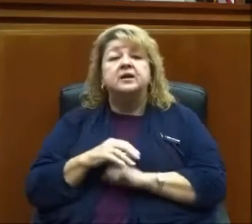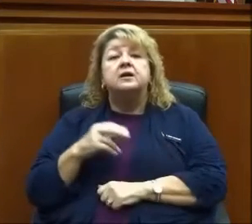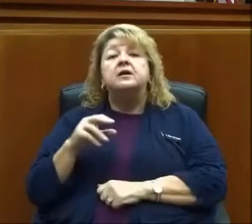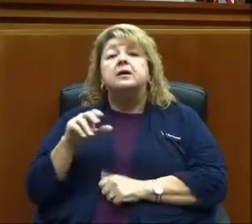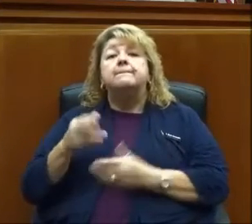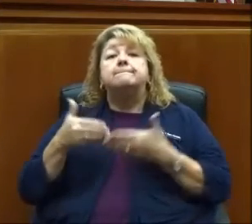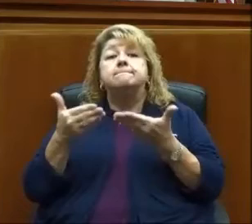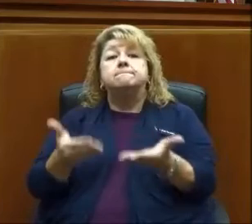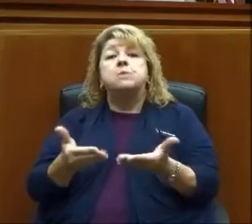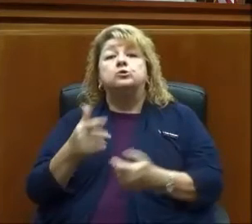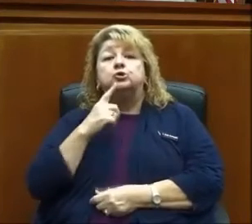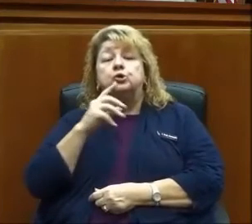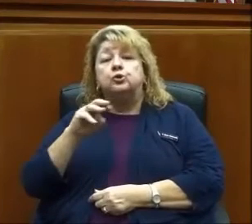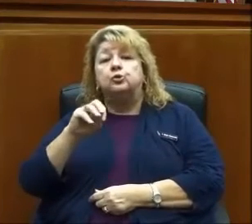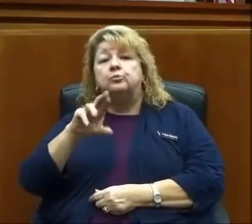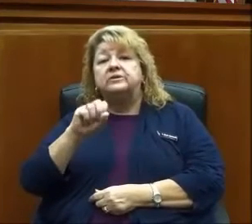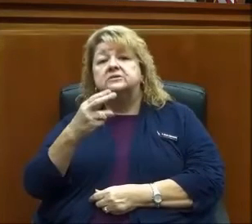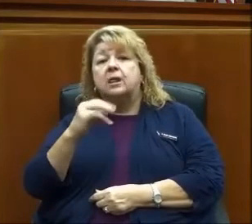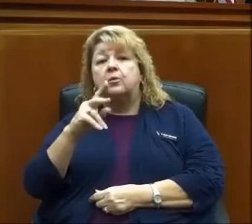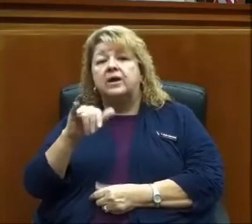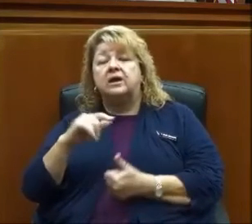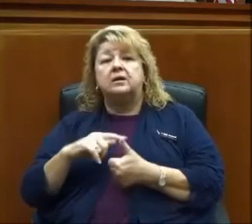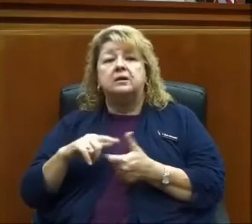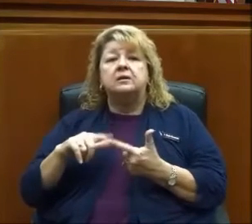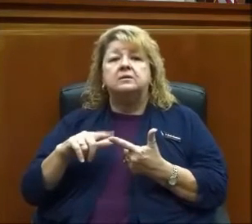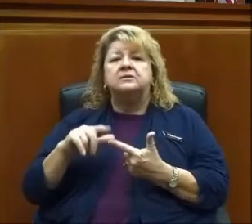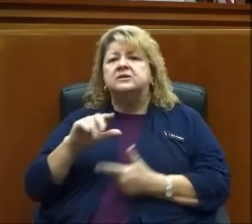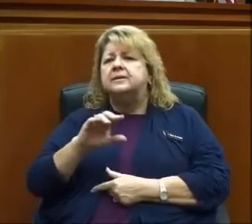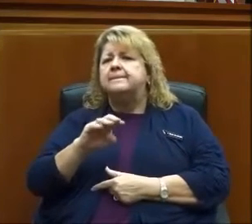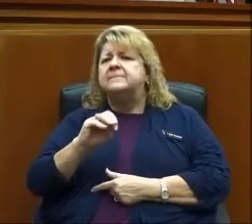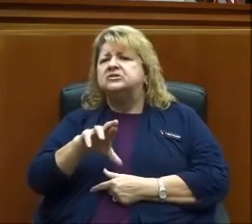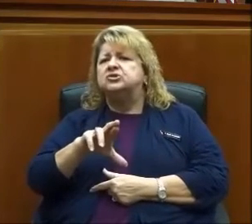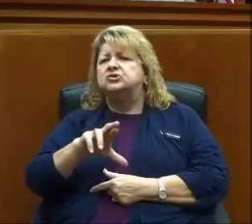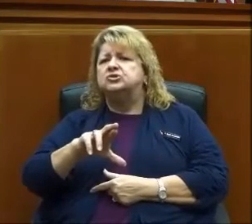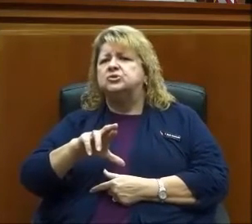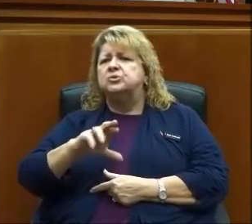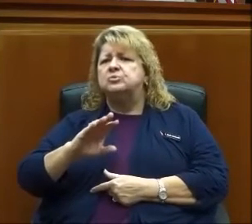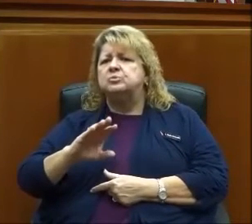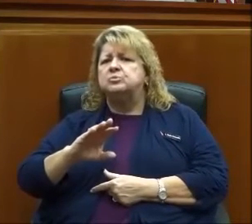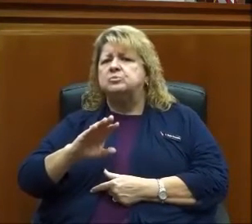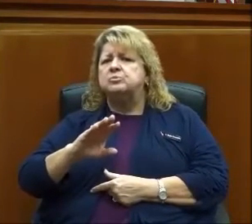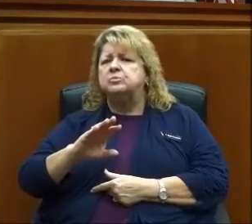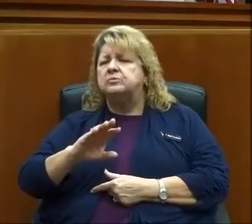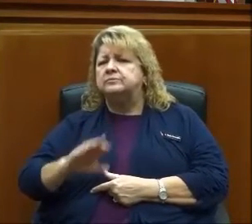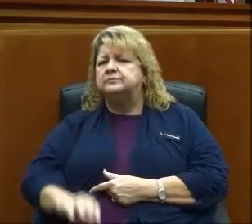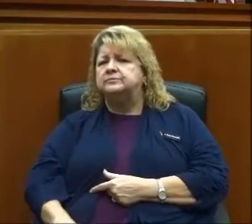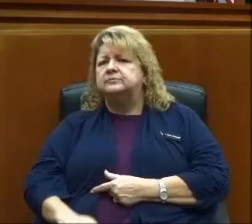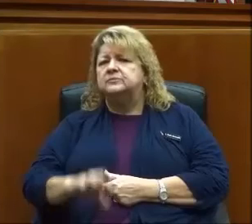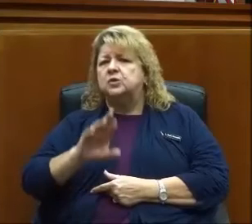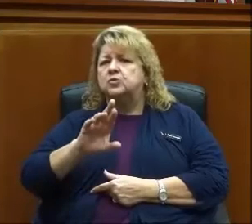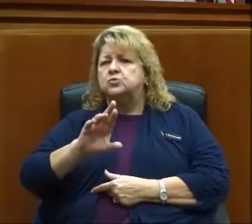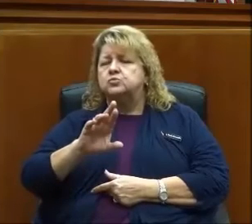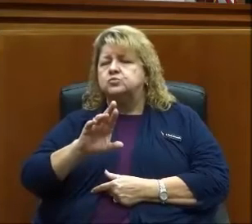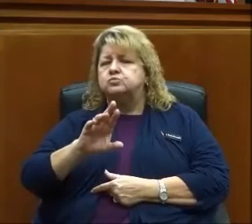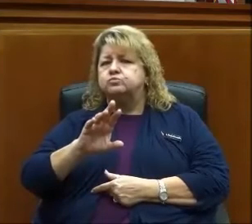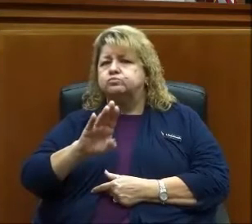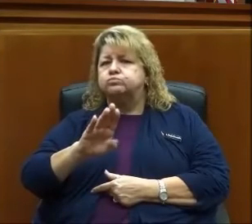Please. Mr. Rock, thank you. Okay. Do you have any questions or comments from Bessie